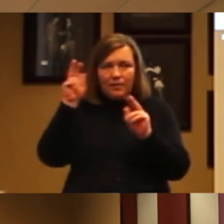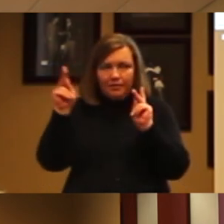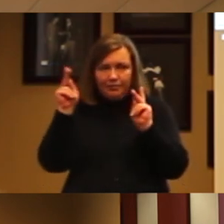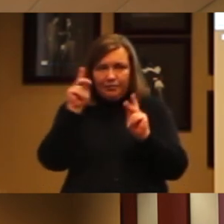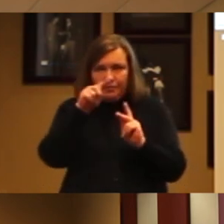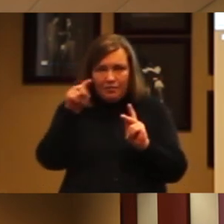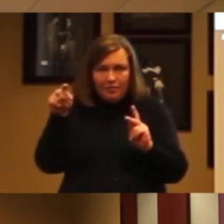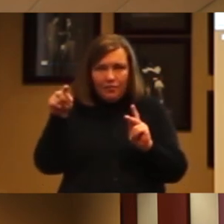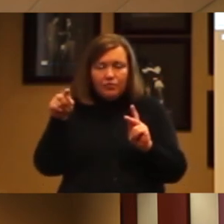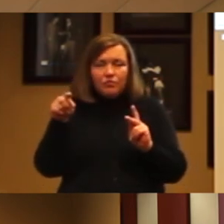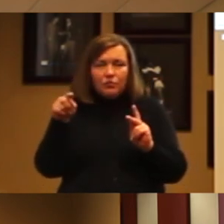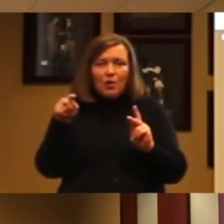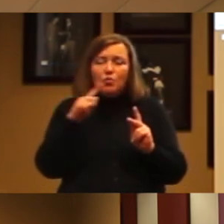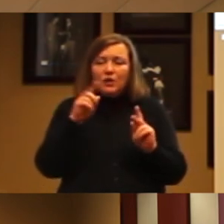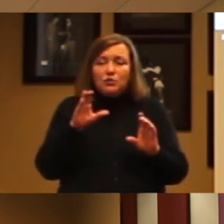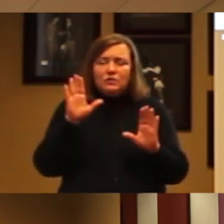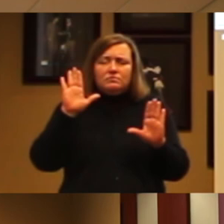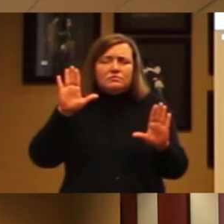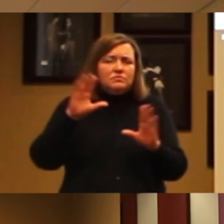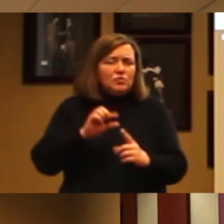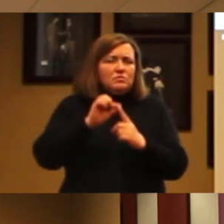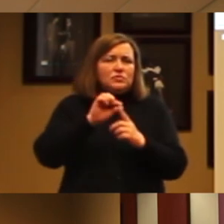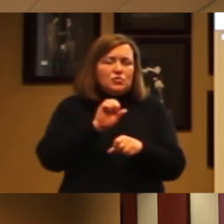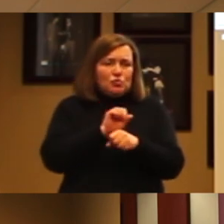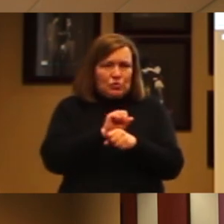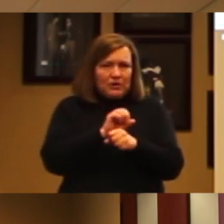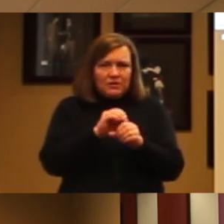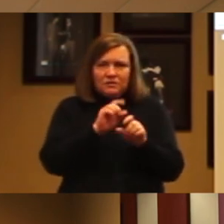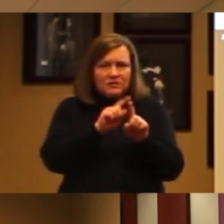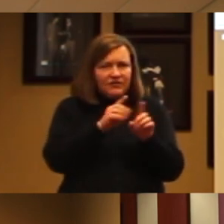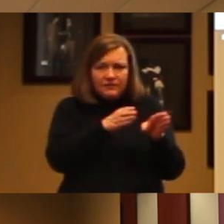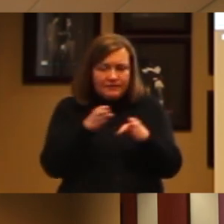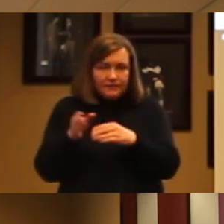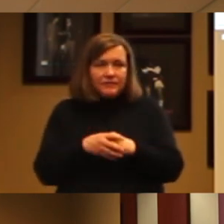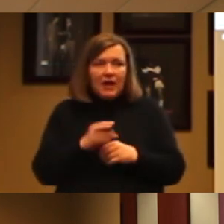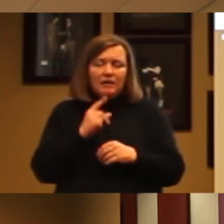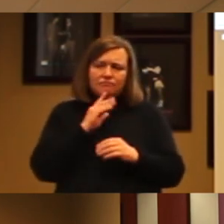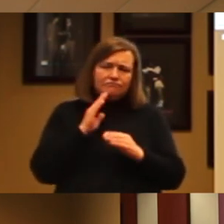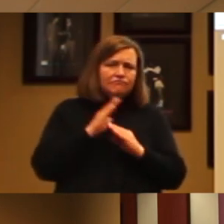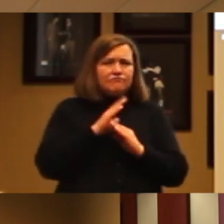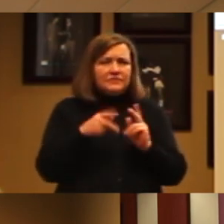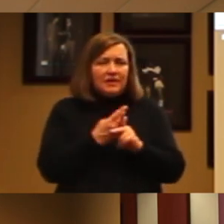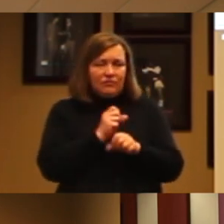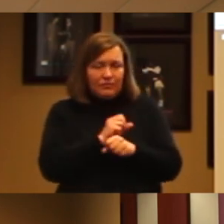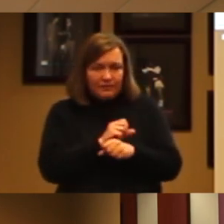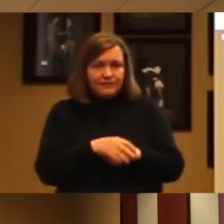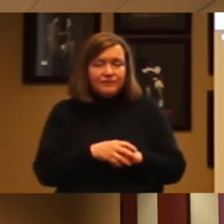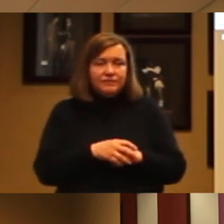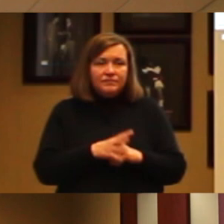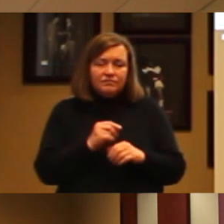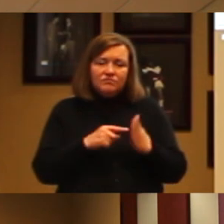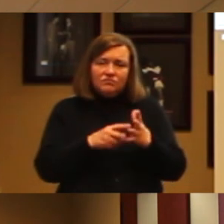do exceptional work in many ways, in some aspects, and high quality work of a deep